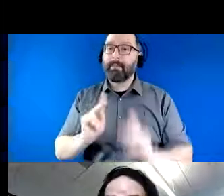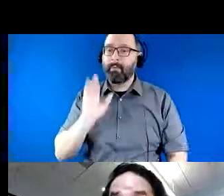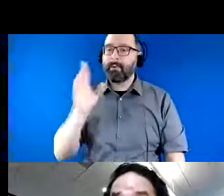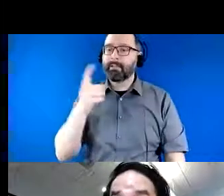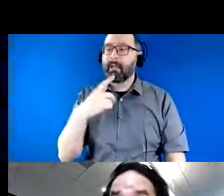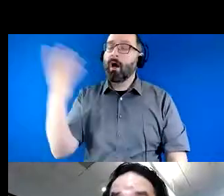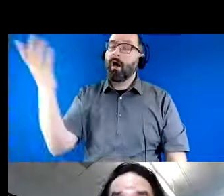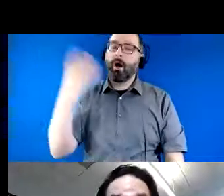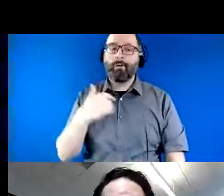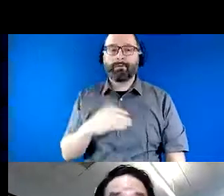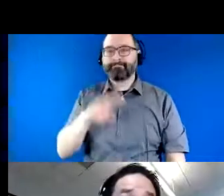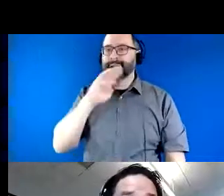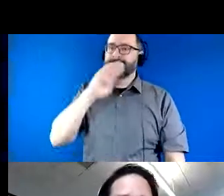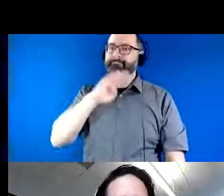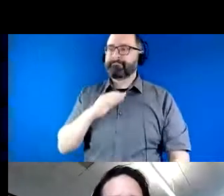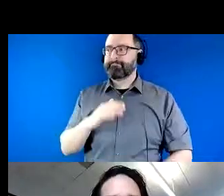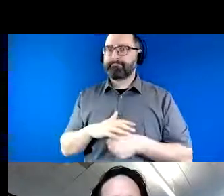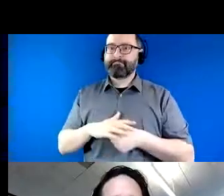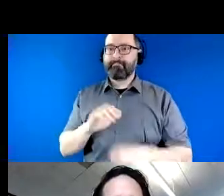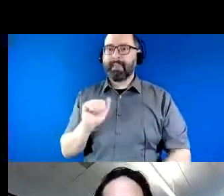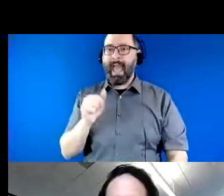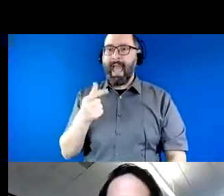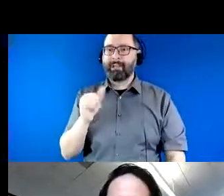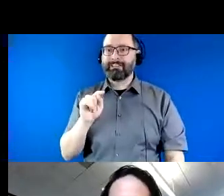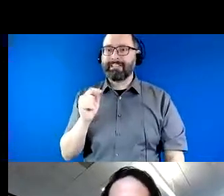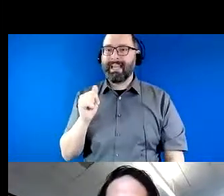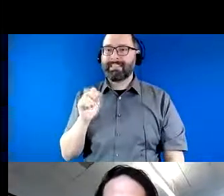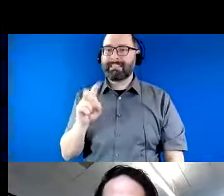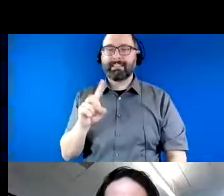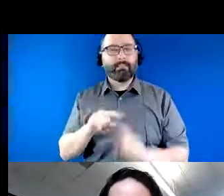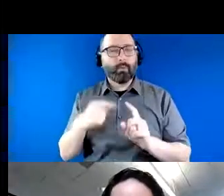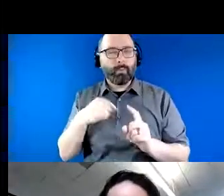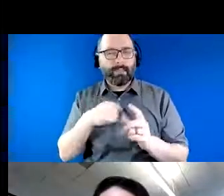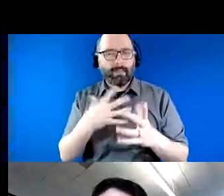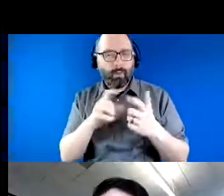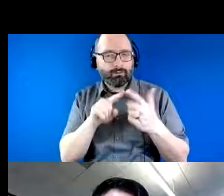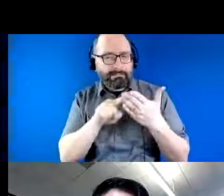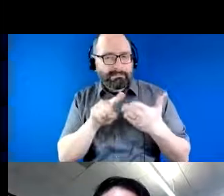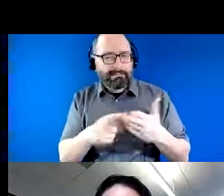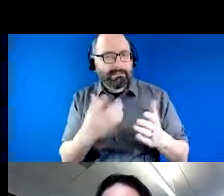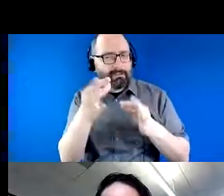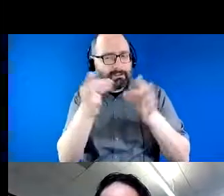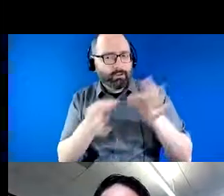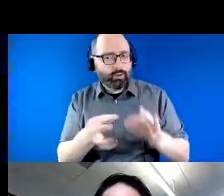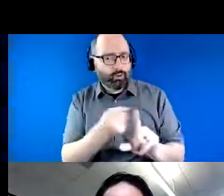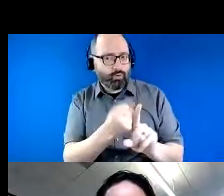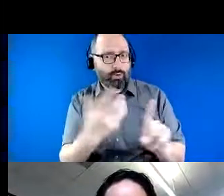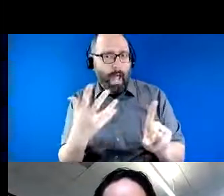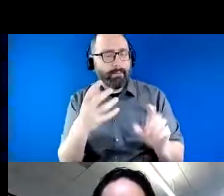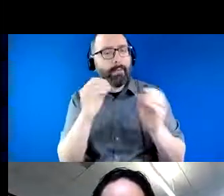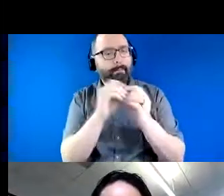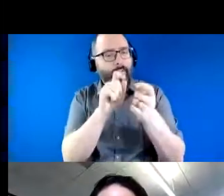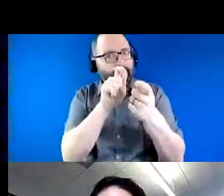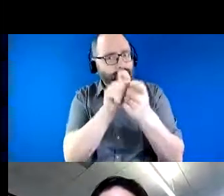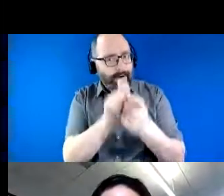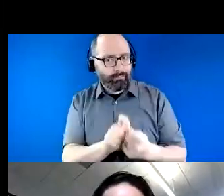there's agitation. The patient that's agitated." But we like to go a bit further and try to describe, be more granular around